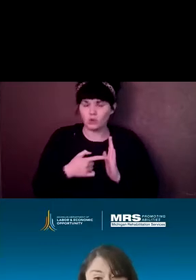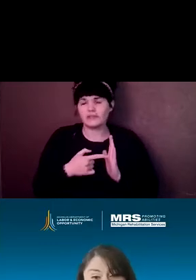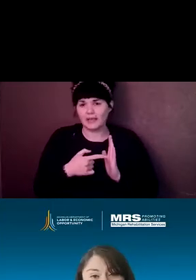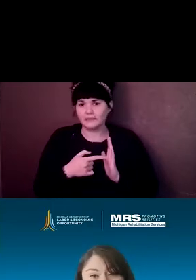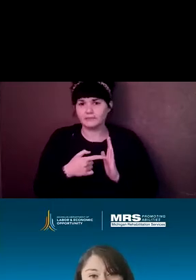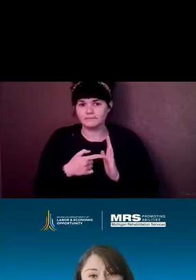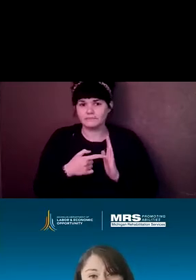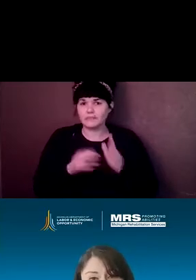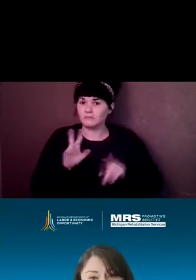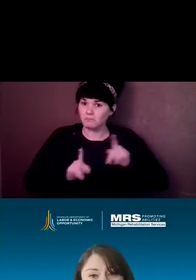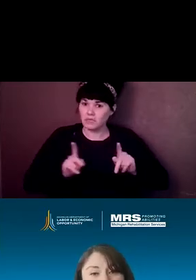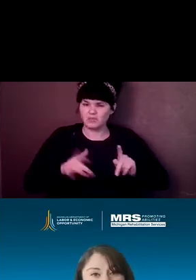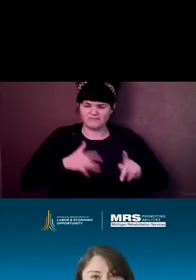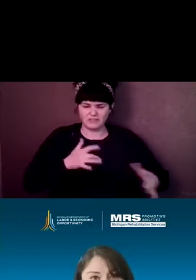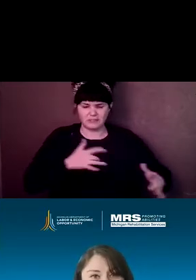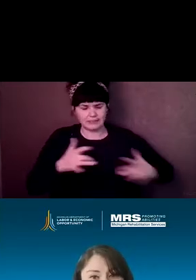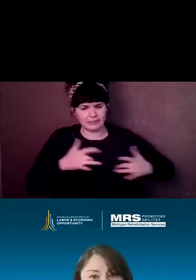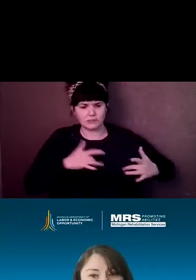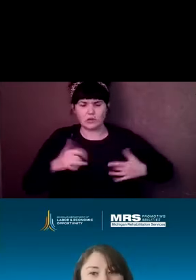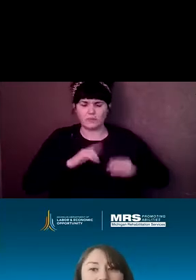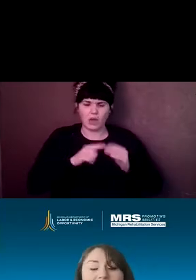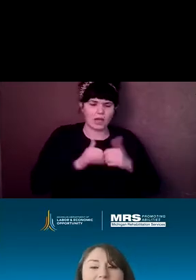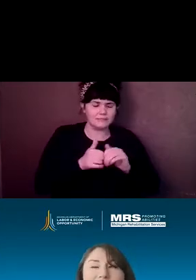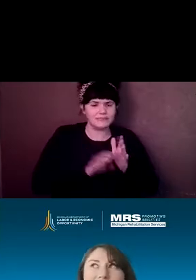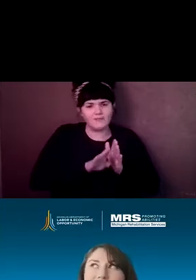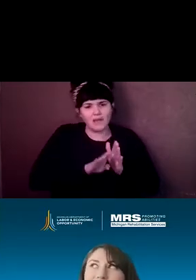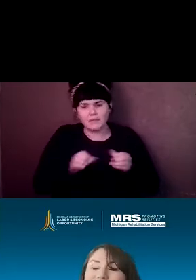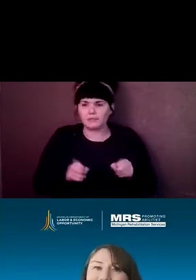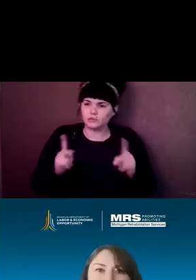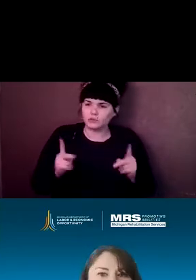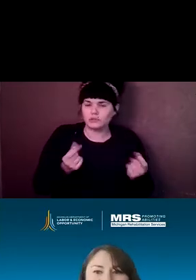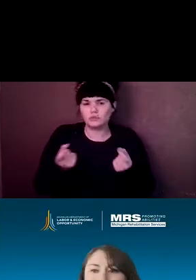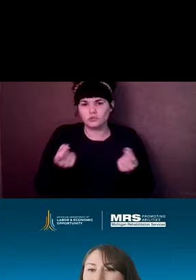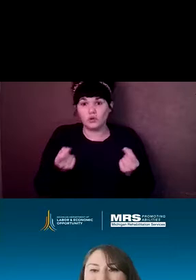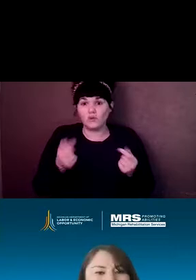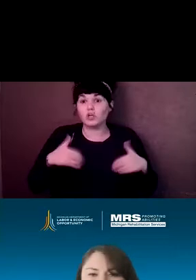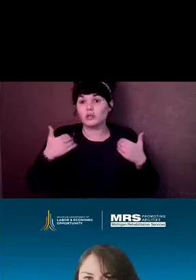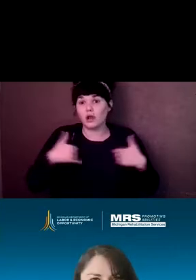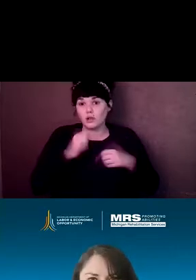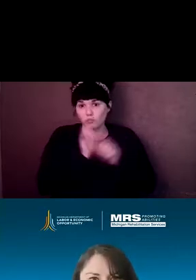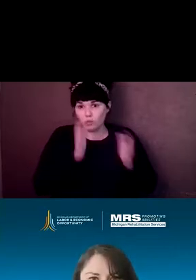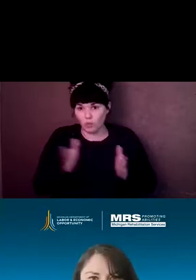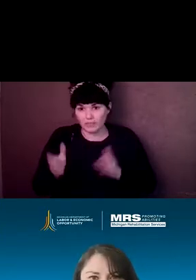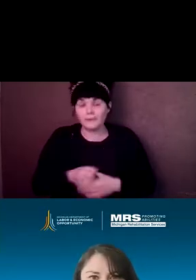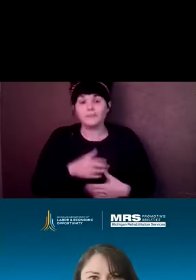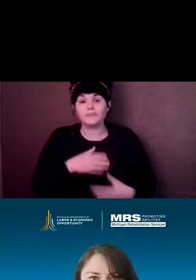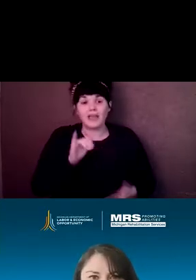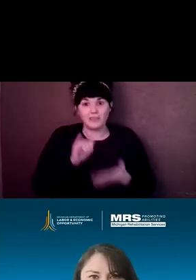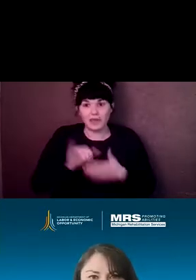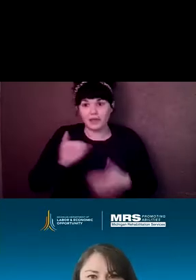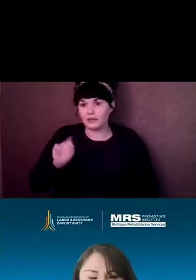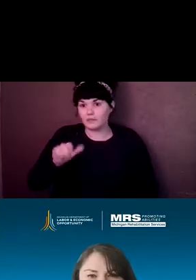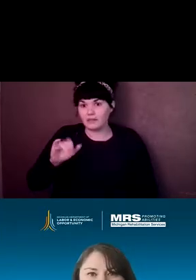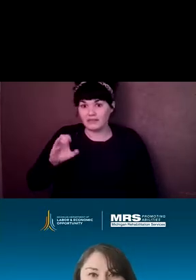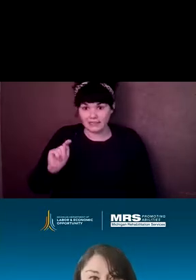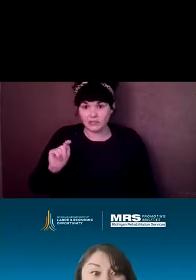development opportunities for our younger employees, and that the subtle and implicit training that we receive from coworkers